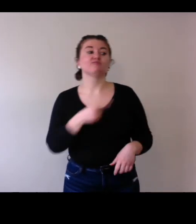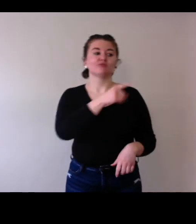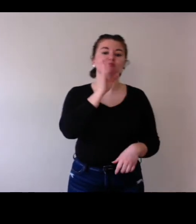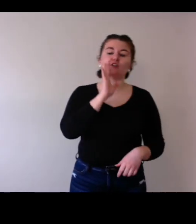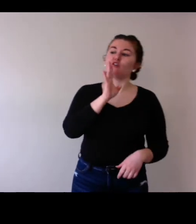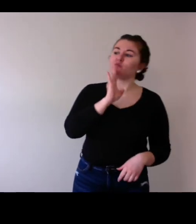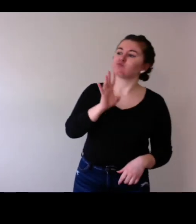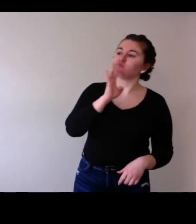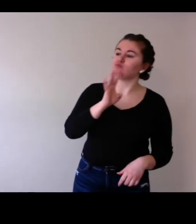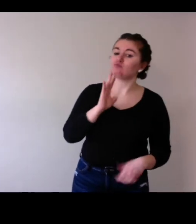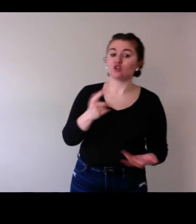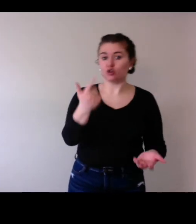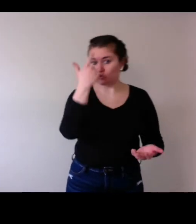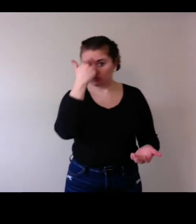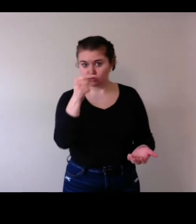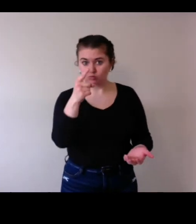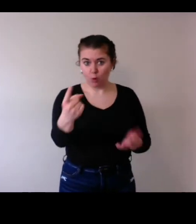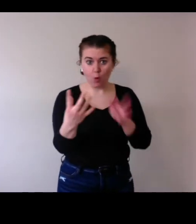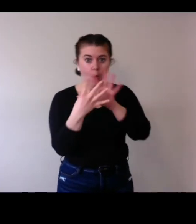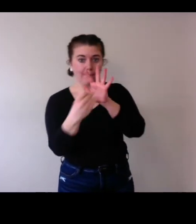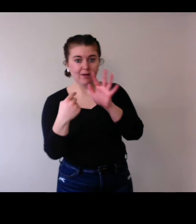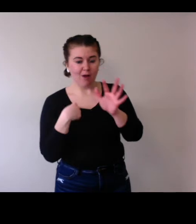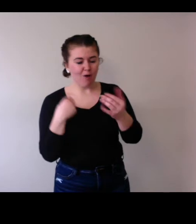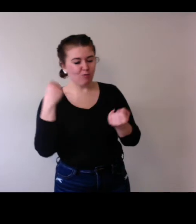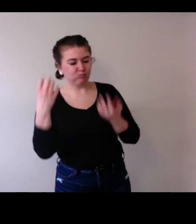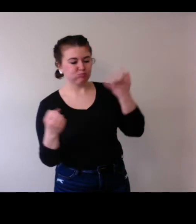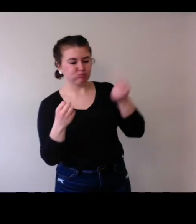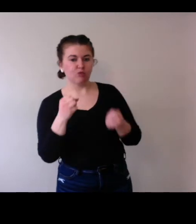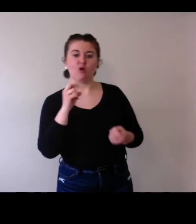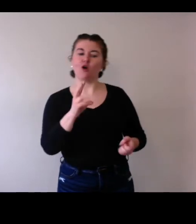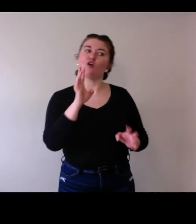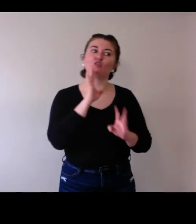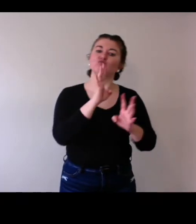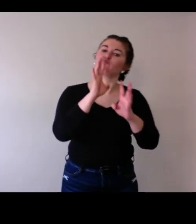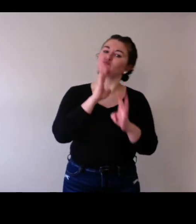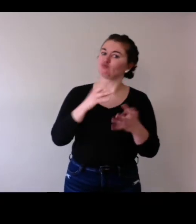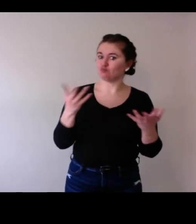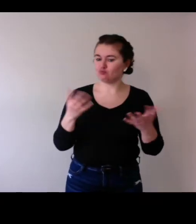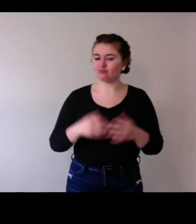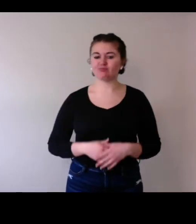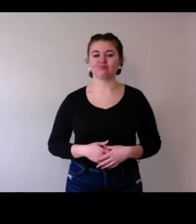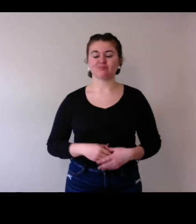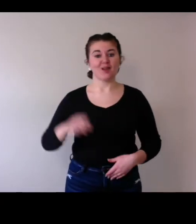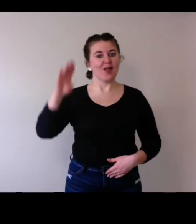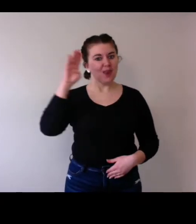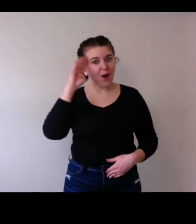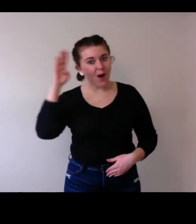I will be singing, and you can join in whichever way you'd like to join us.